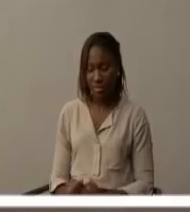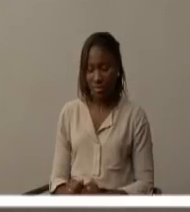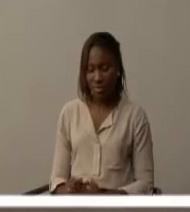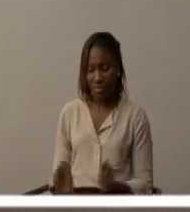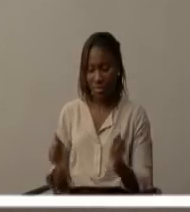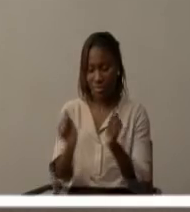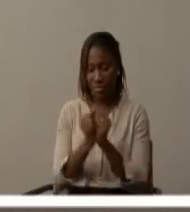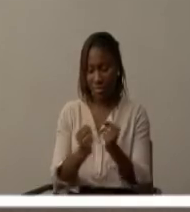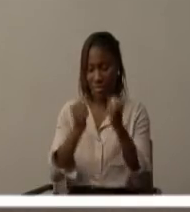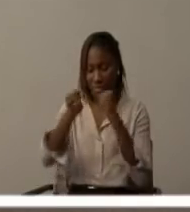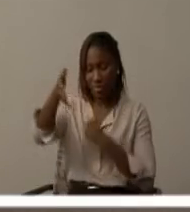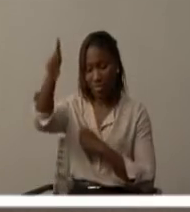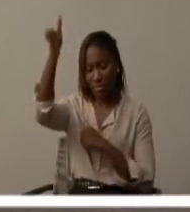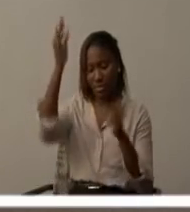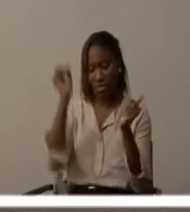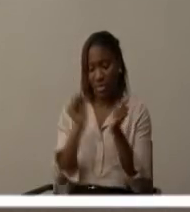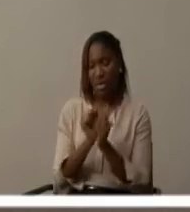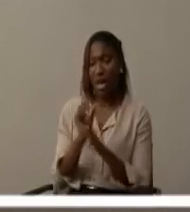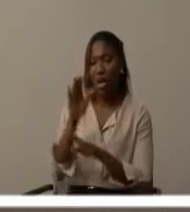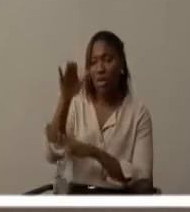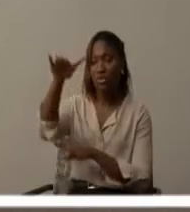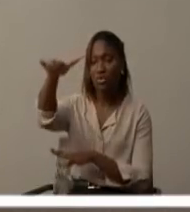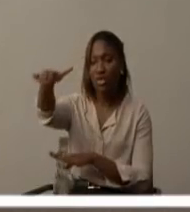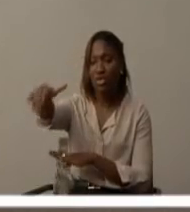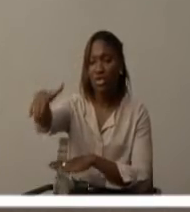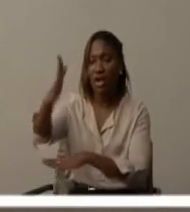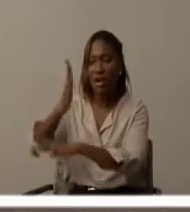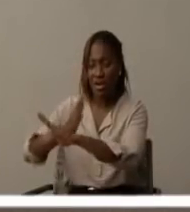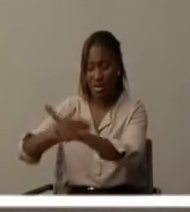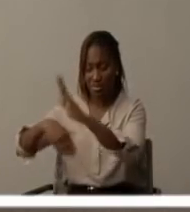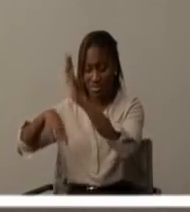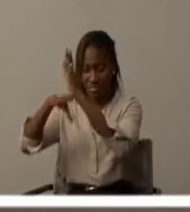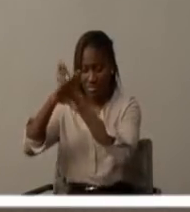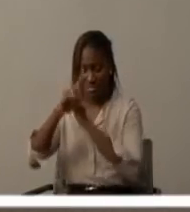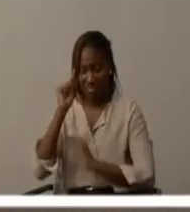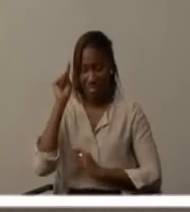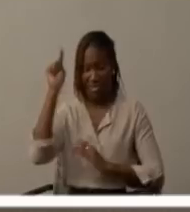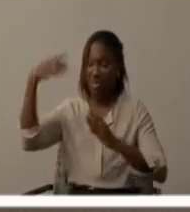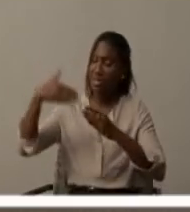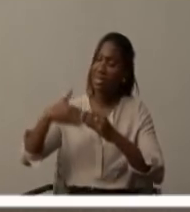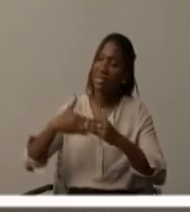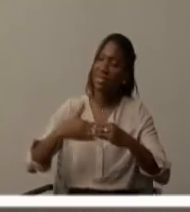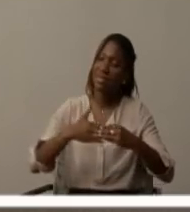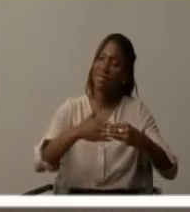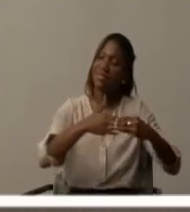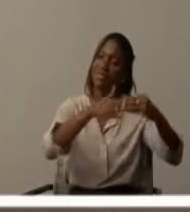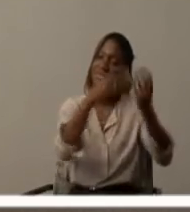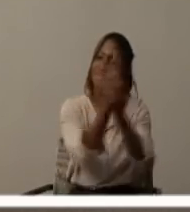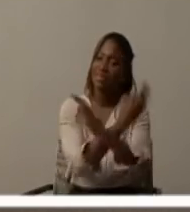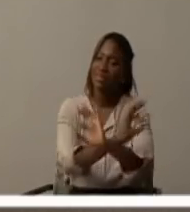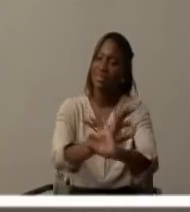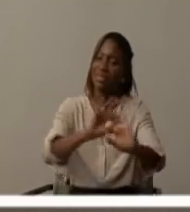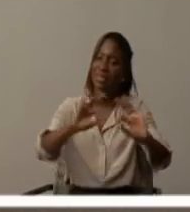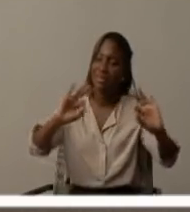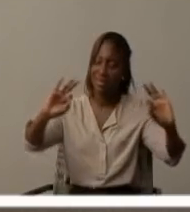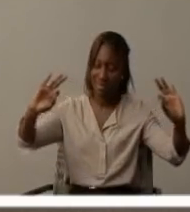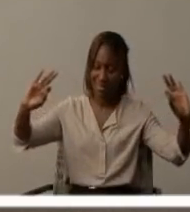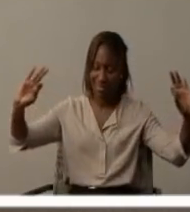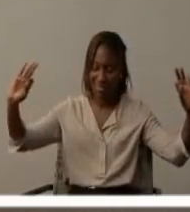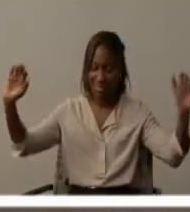With a mighty hand, with an outstretched arm, he led them and set them